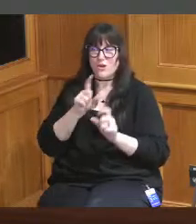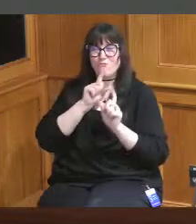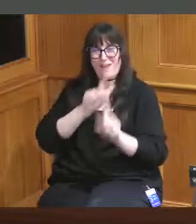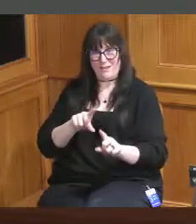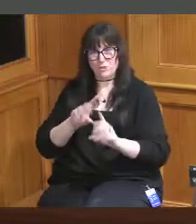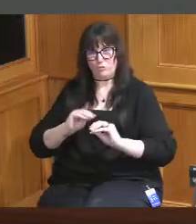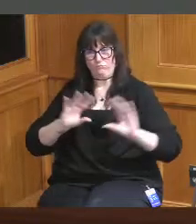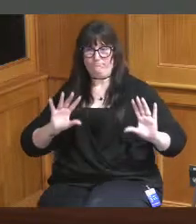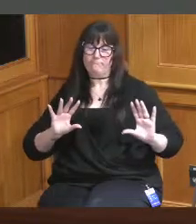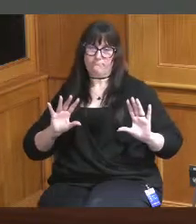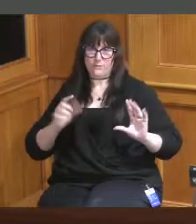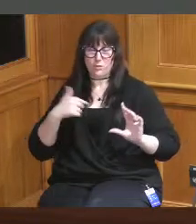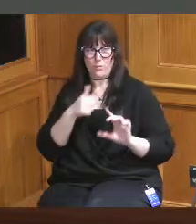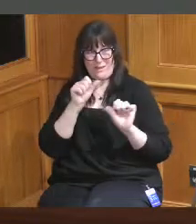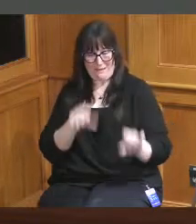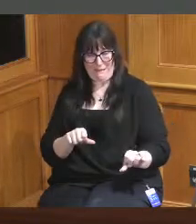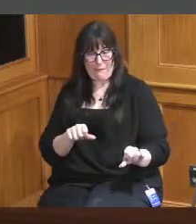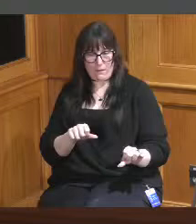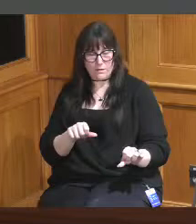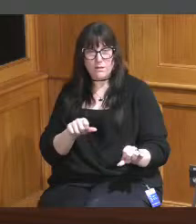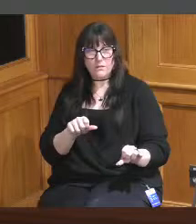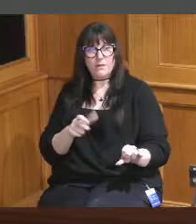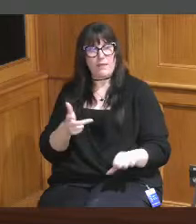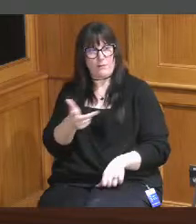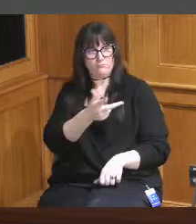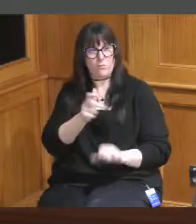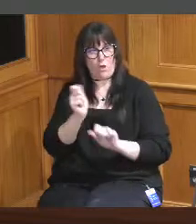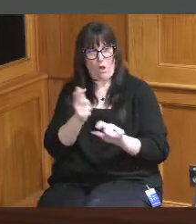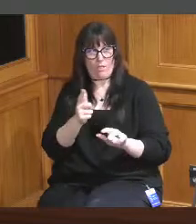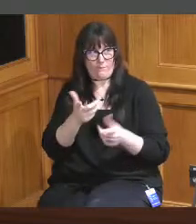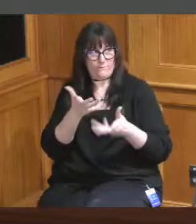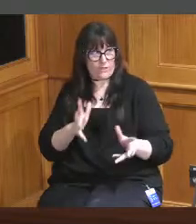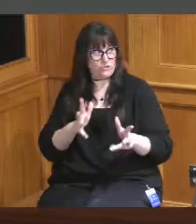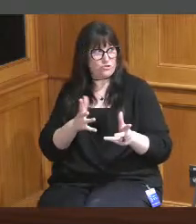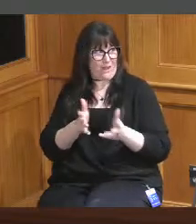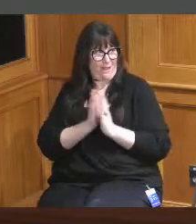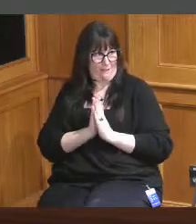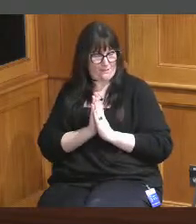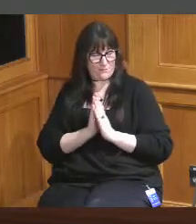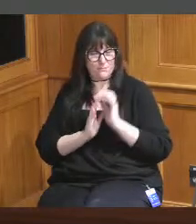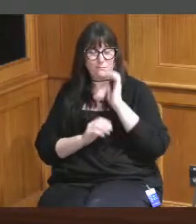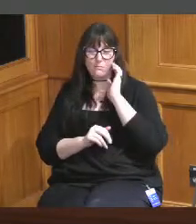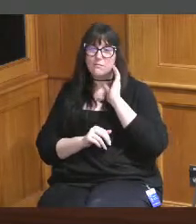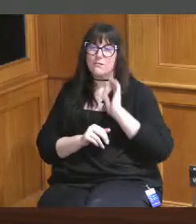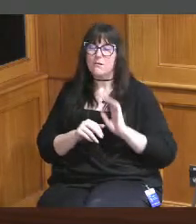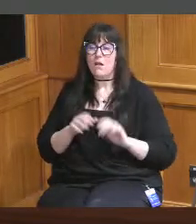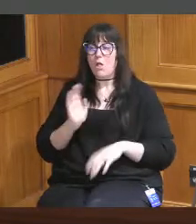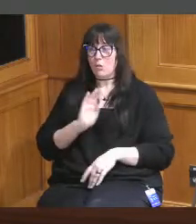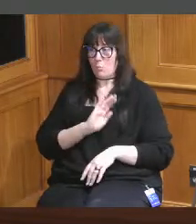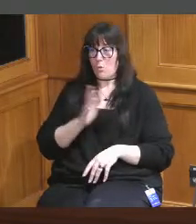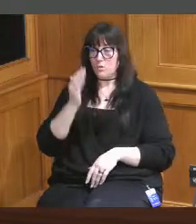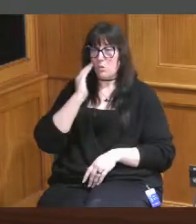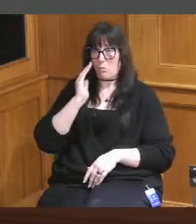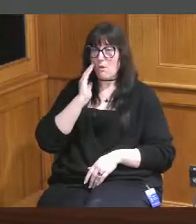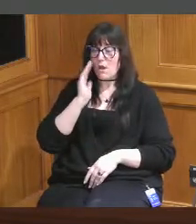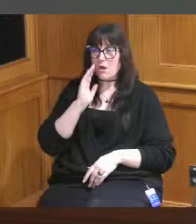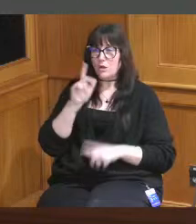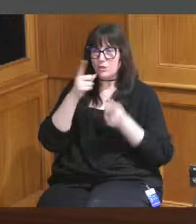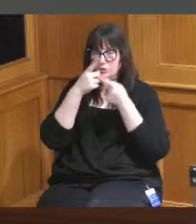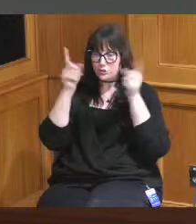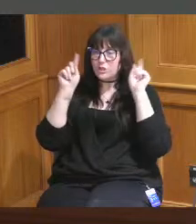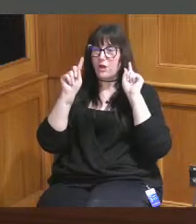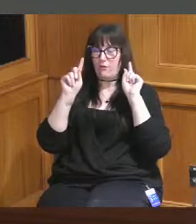can the questions that all 3 board offices have asked. Some, as the board is aware, the sheriff